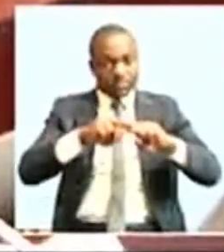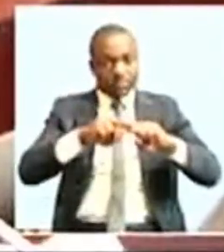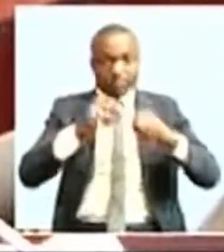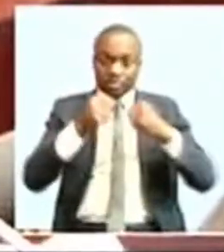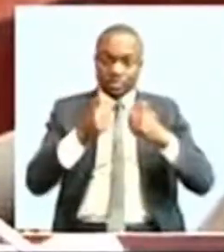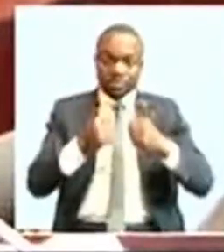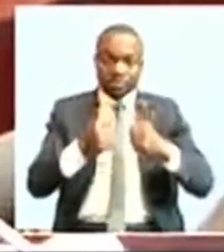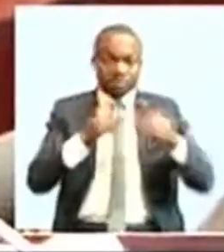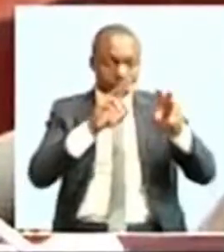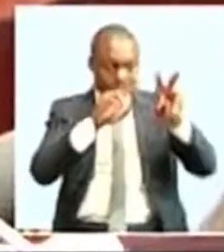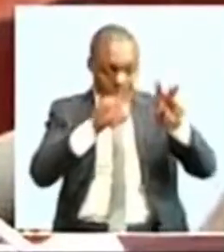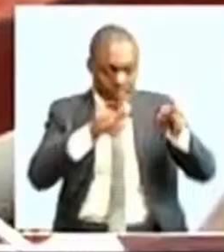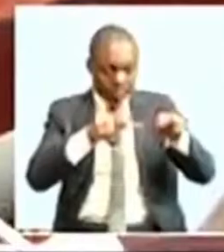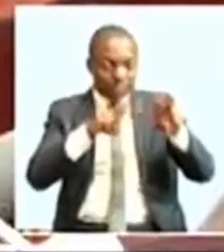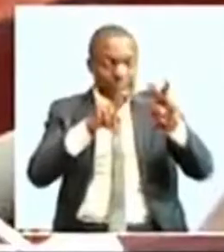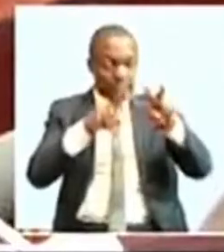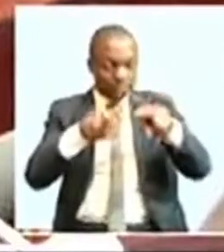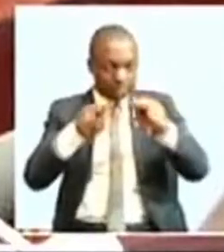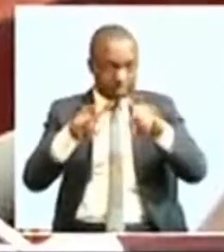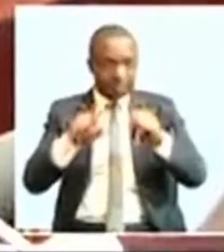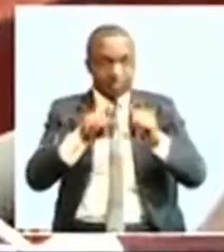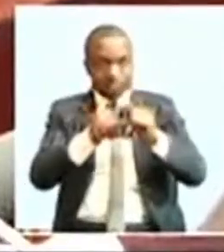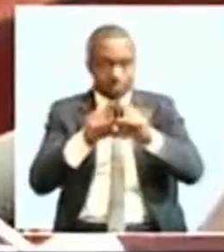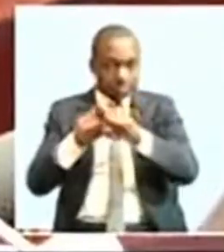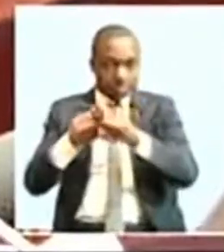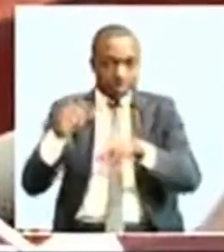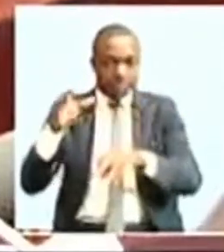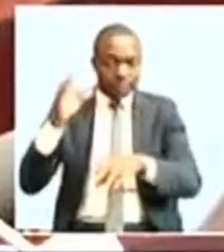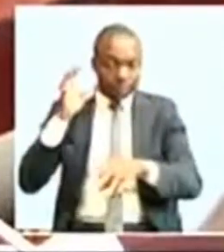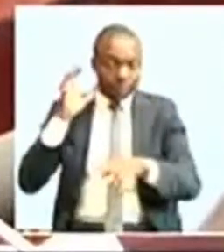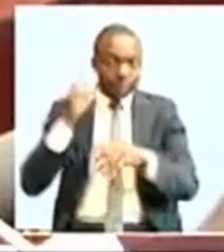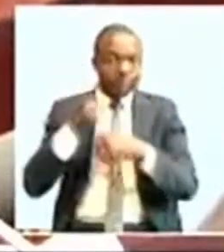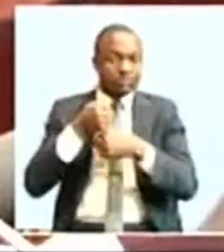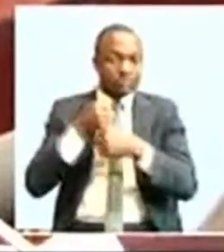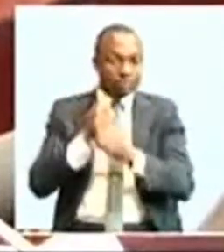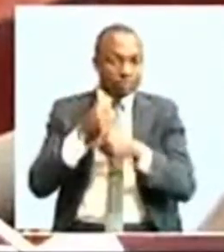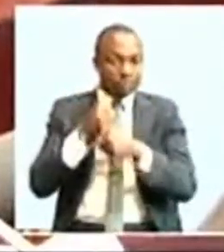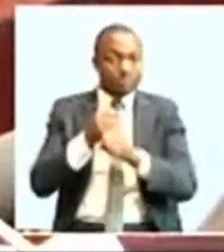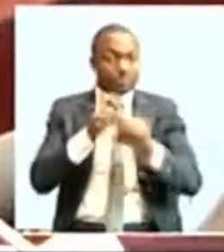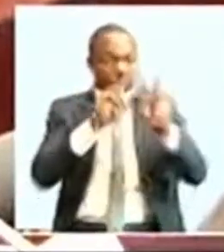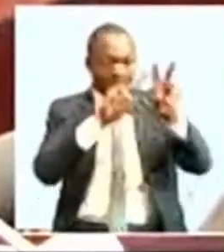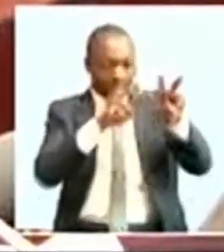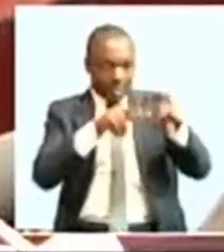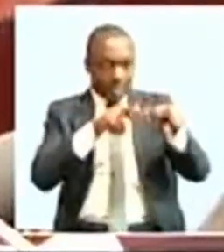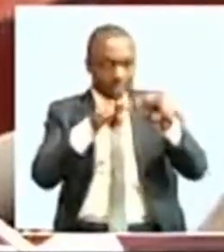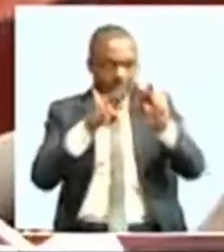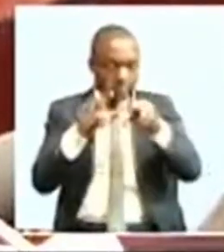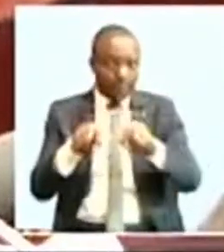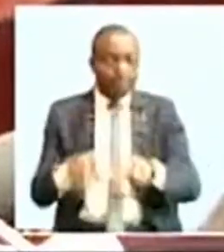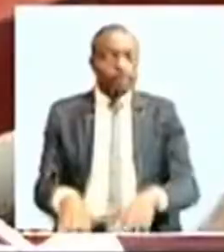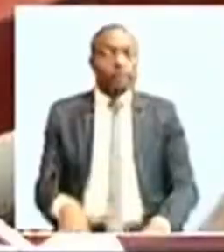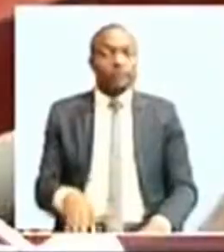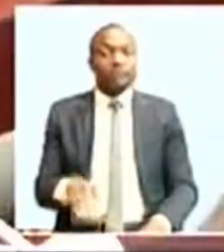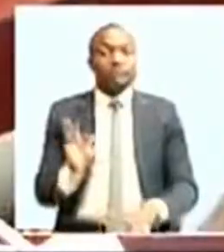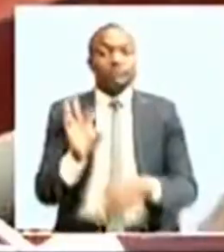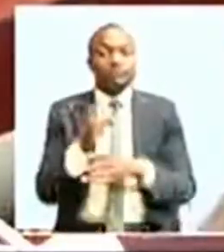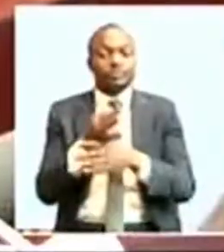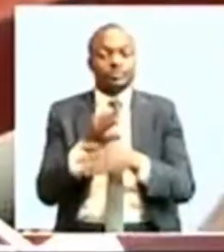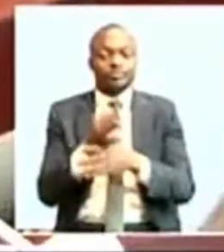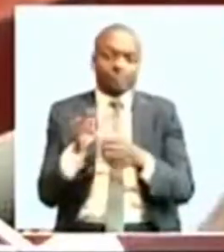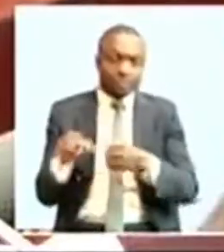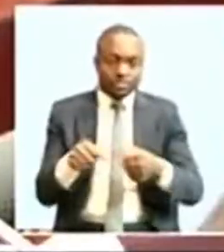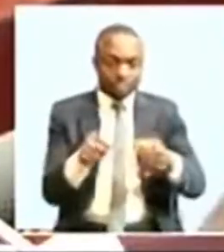as monitoring, and also for capacity to be built with regards to monitoring and ensuring that our aquaculture systems are